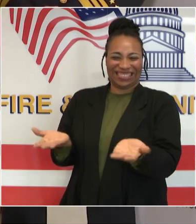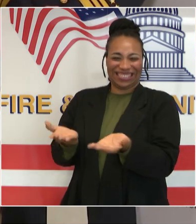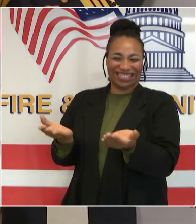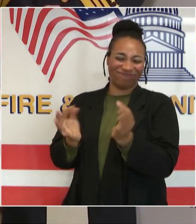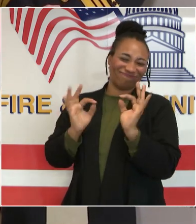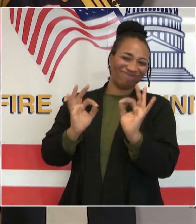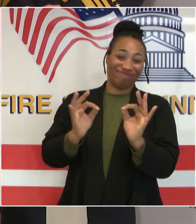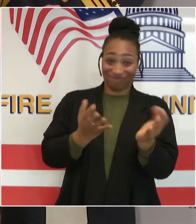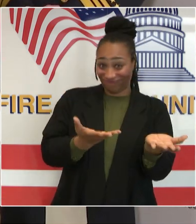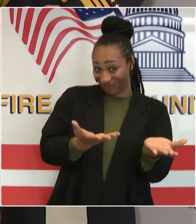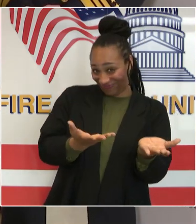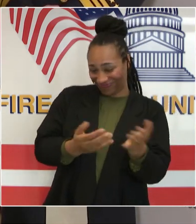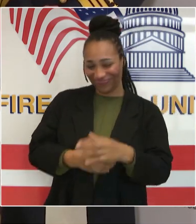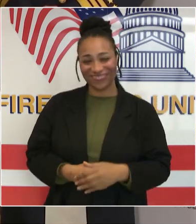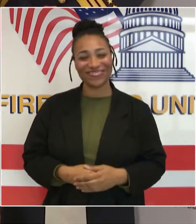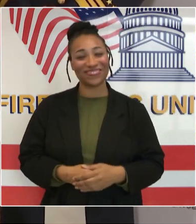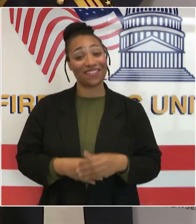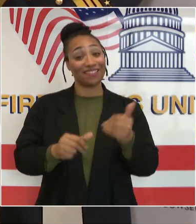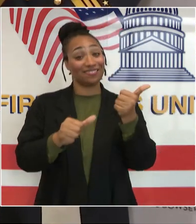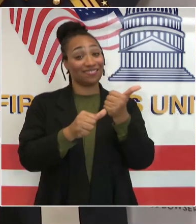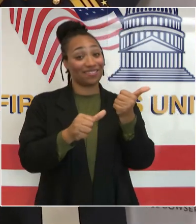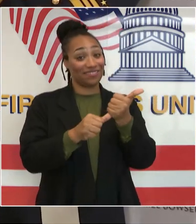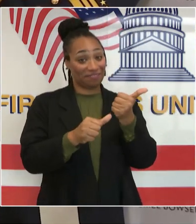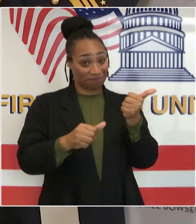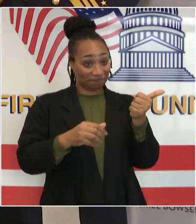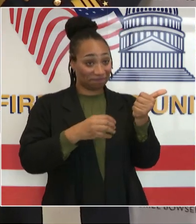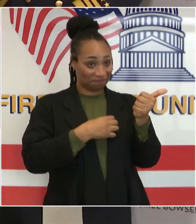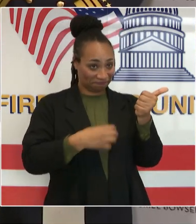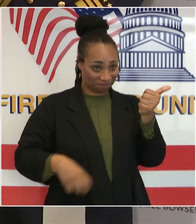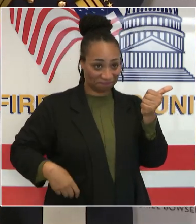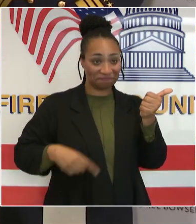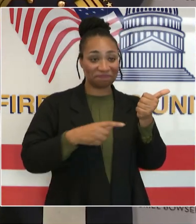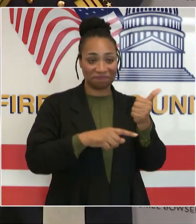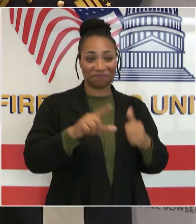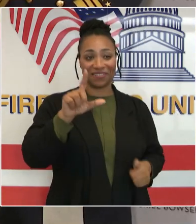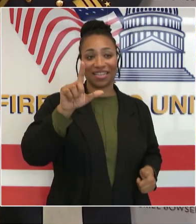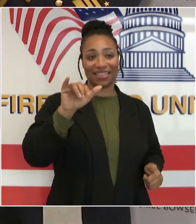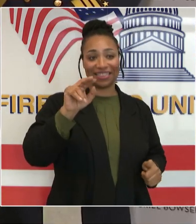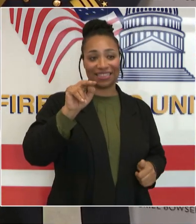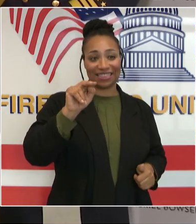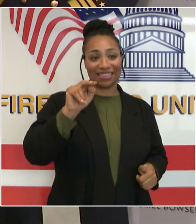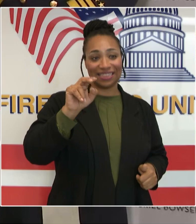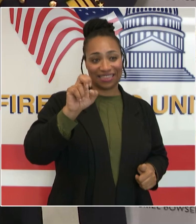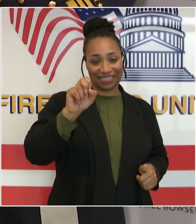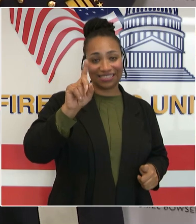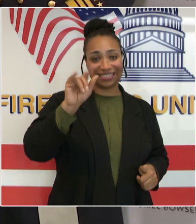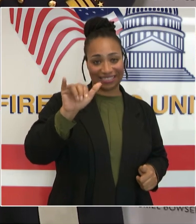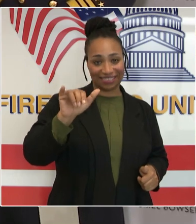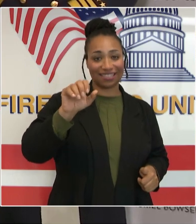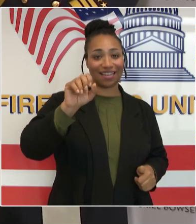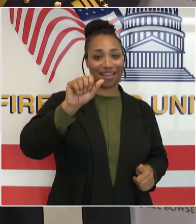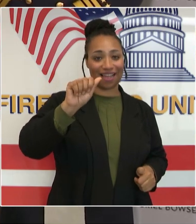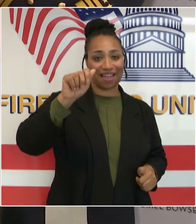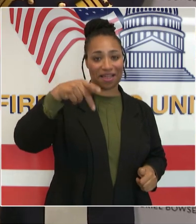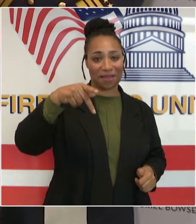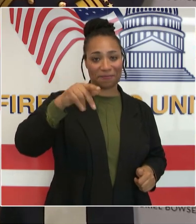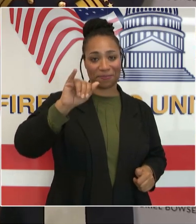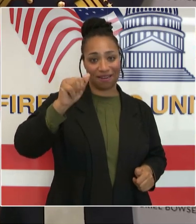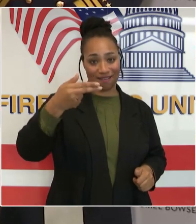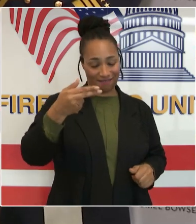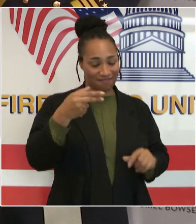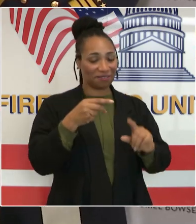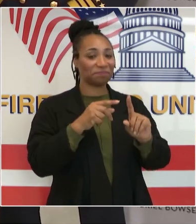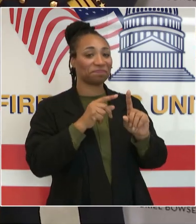with Deputy Mayor Lindsay Appiah, who leads our Public Safety and Justice Cluster that includes DC Fire and